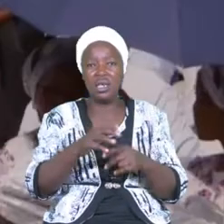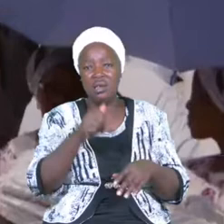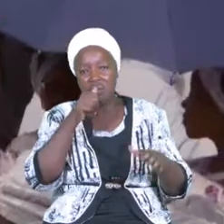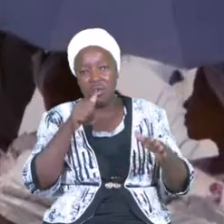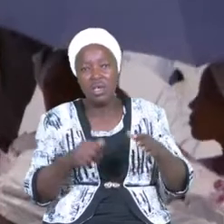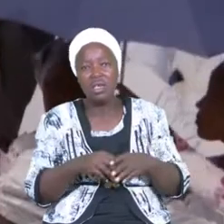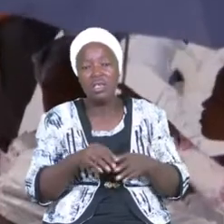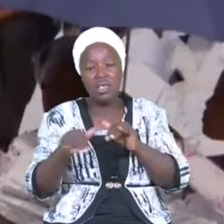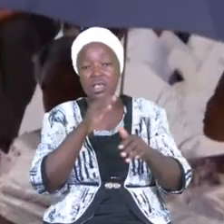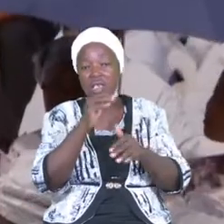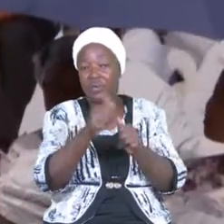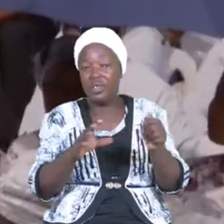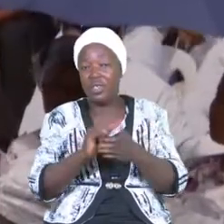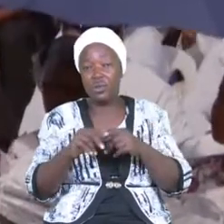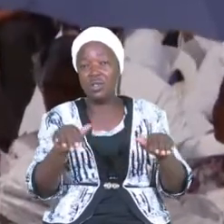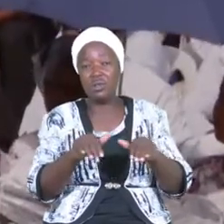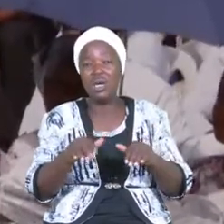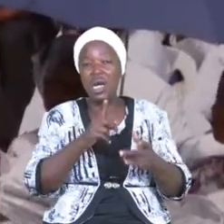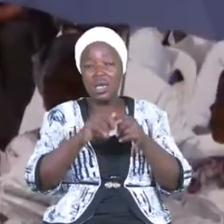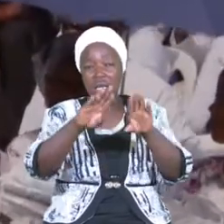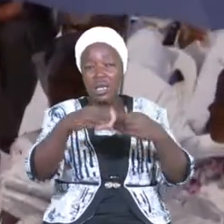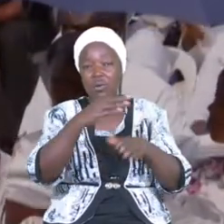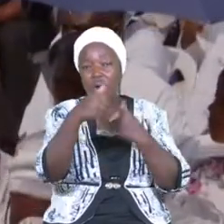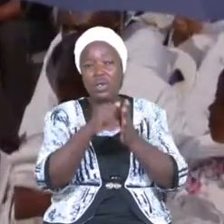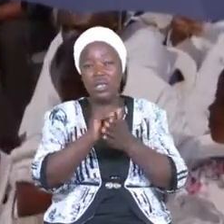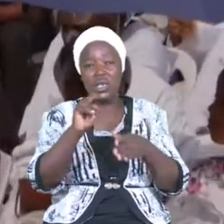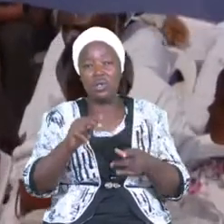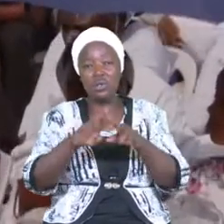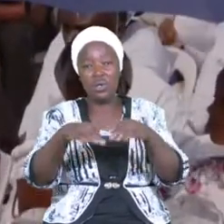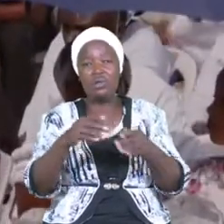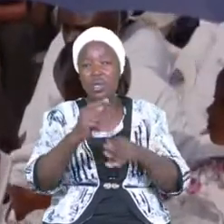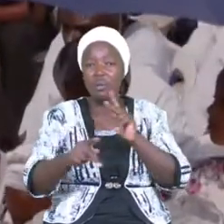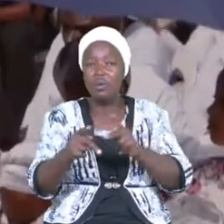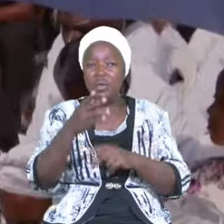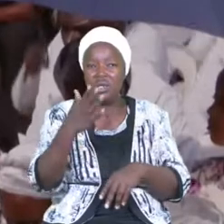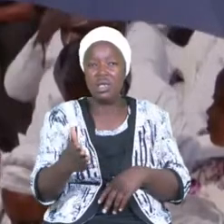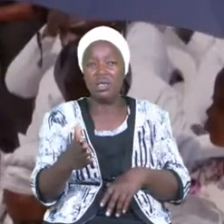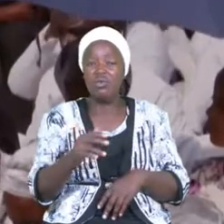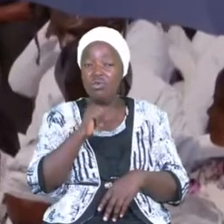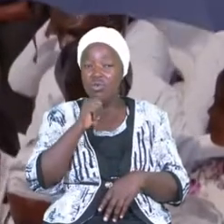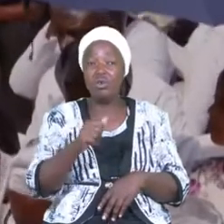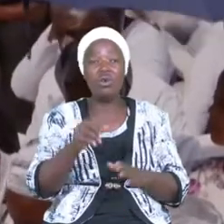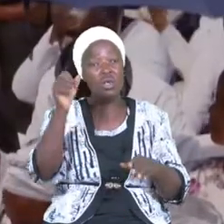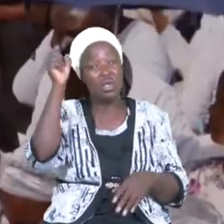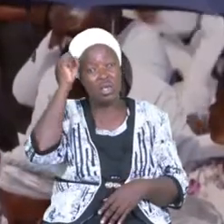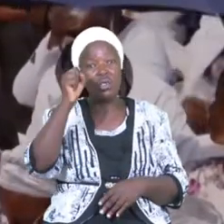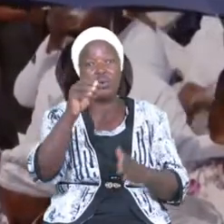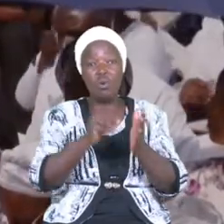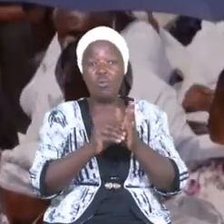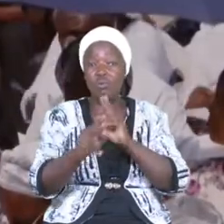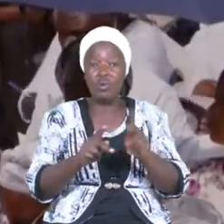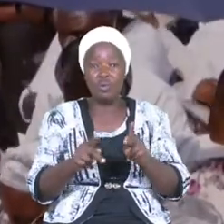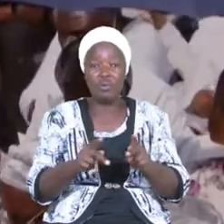to give the people there, not his regular congregation, the